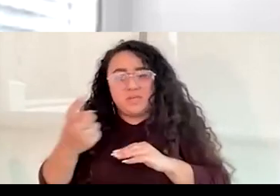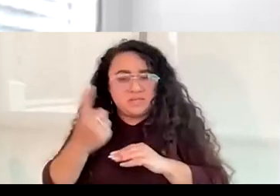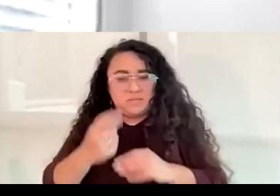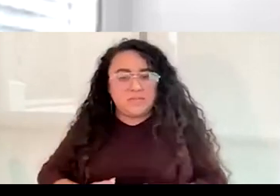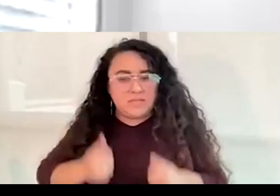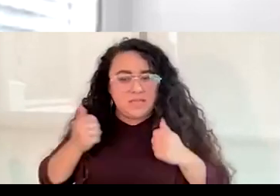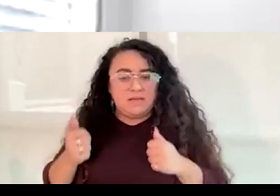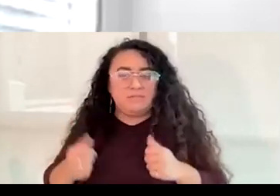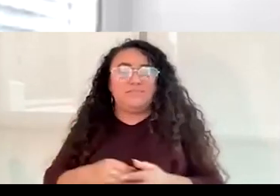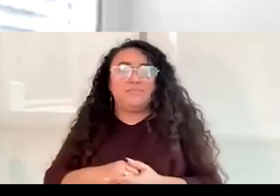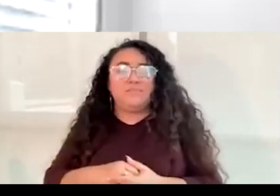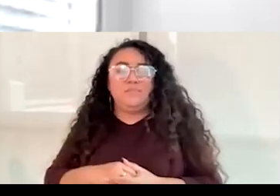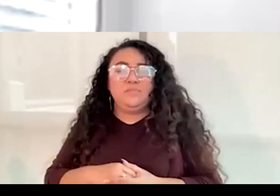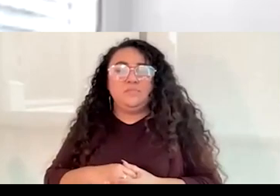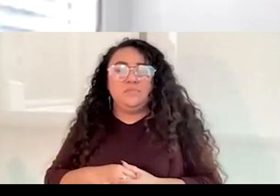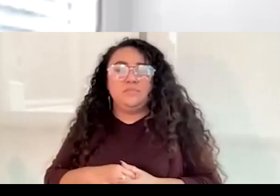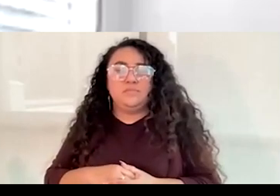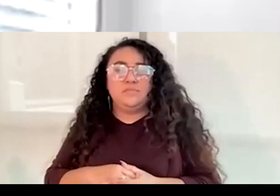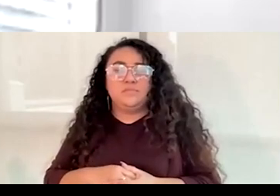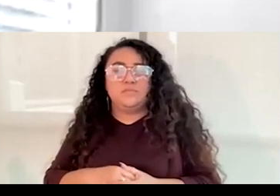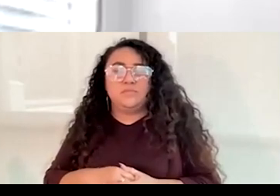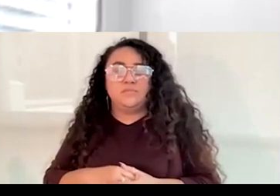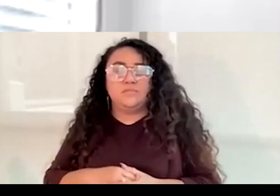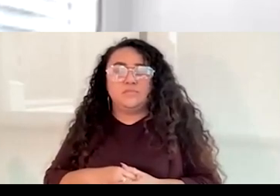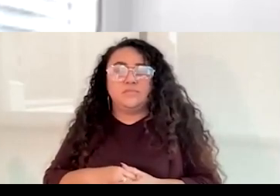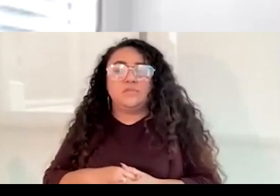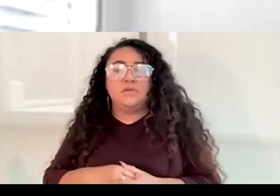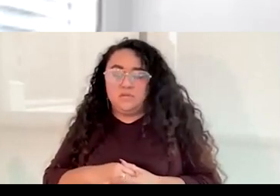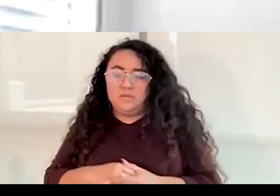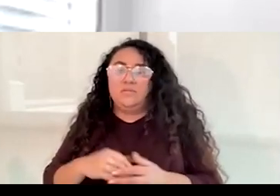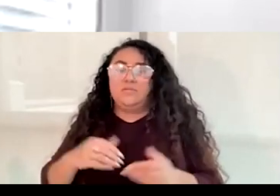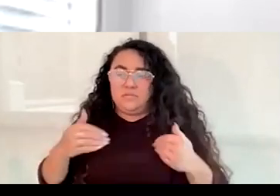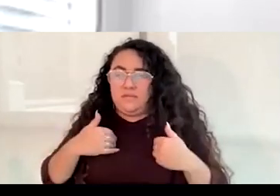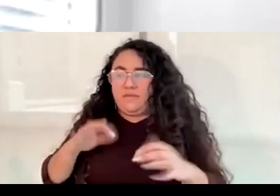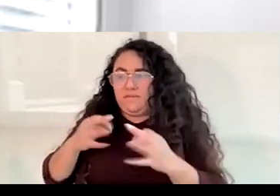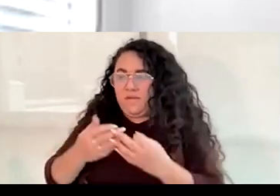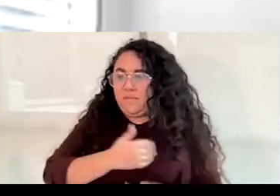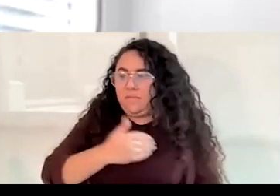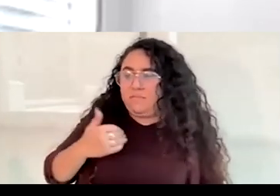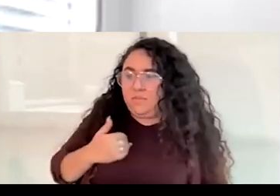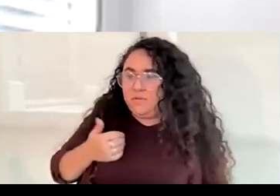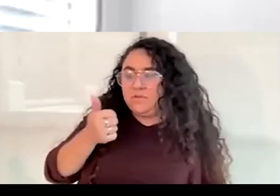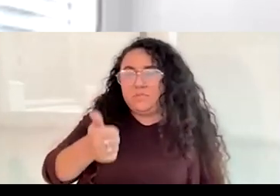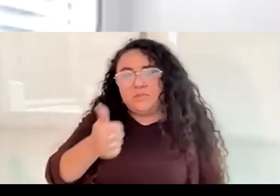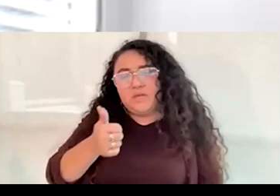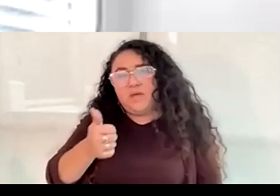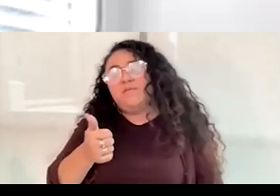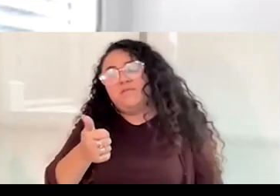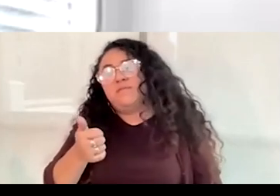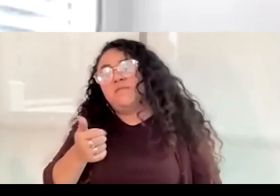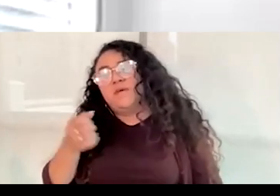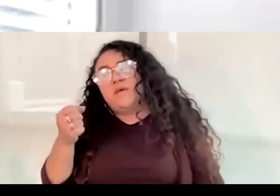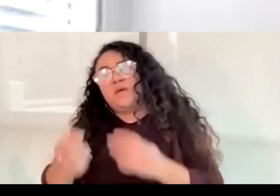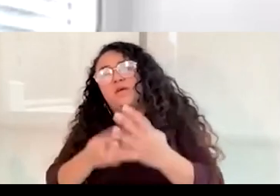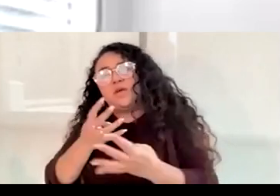got sentenced to extreme sentence, but also having a national family network of family members of those incarcerated, as well as survivor network of those that have been